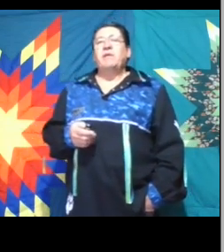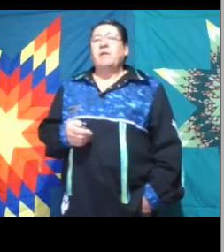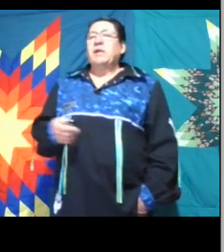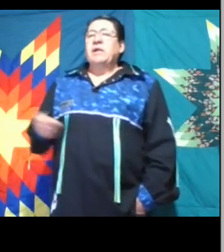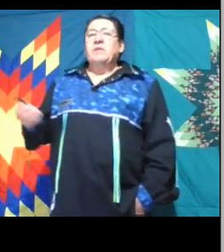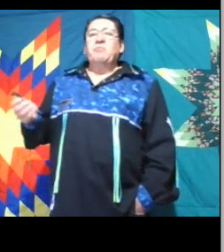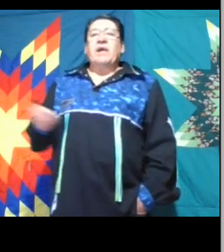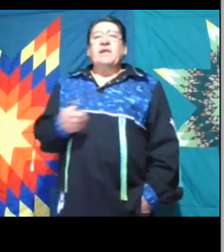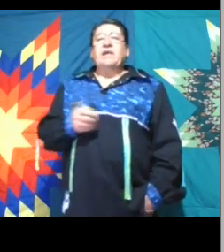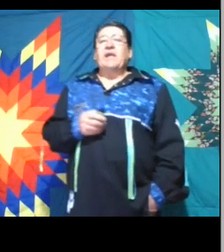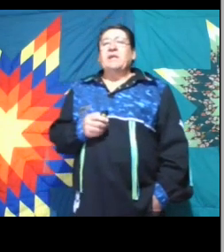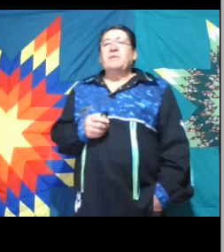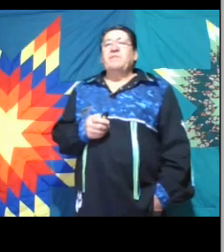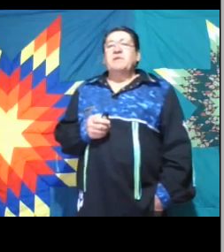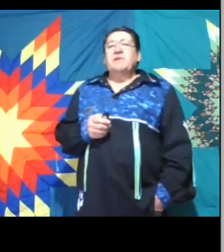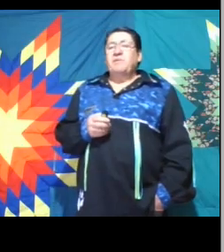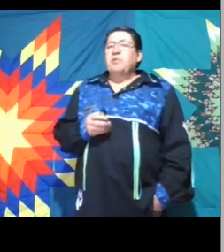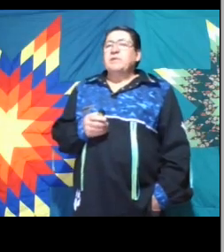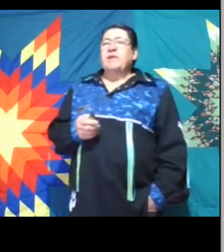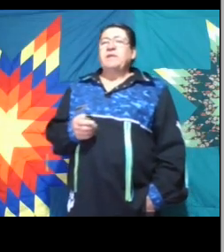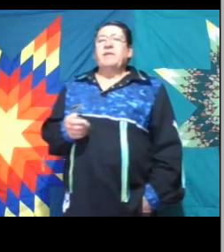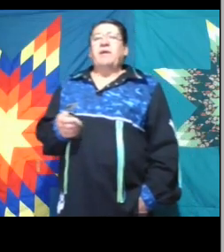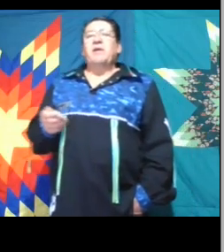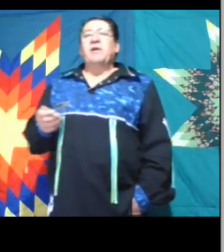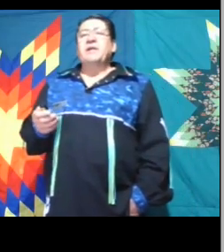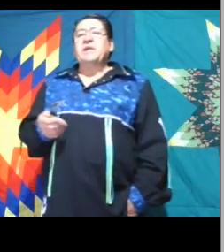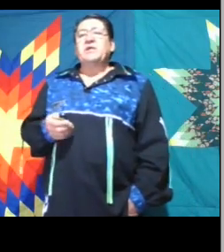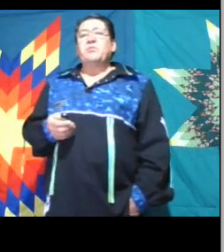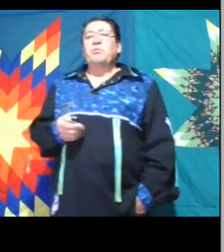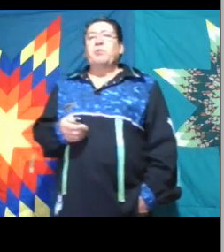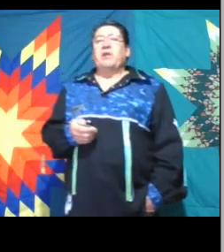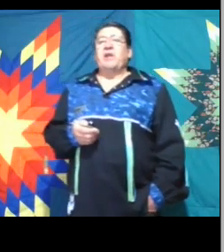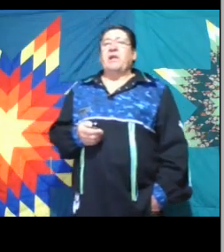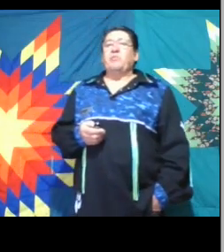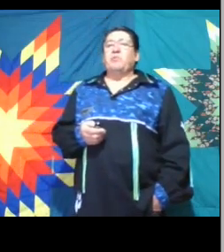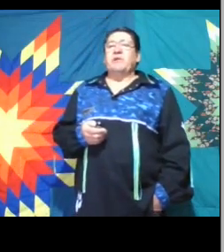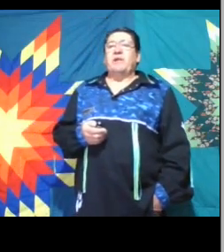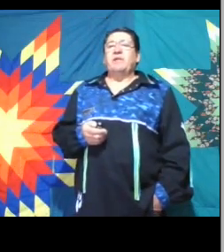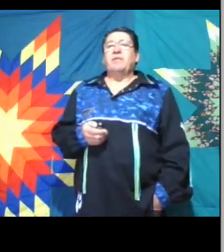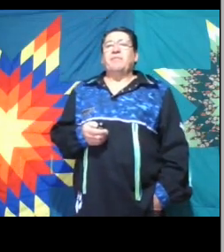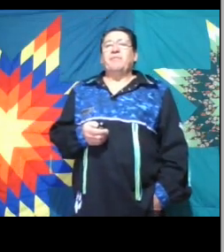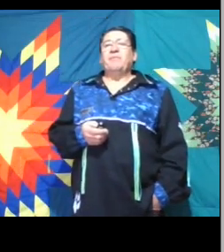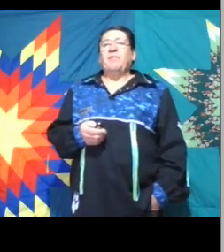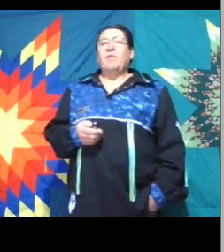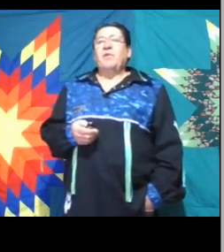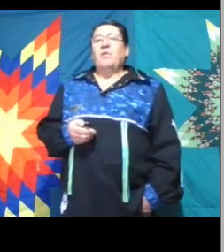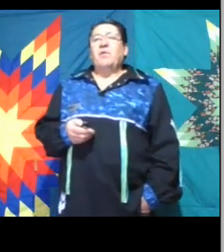75%, Métis at 87%, and non-Indigenous people at 90%.